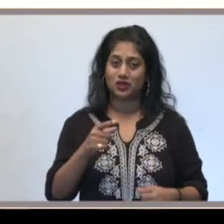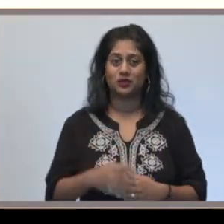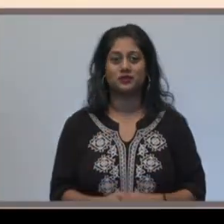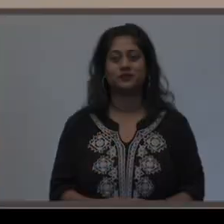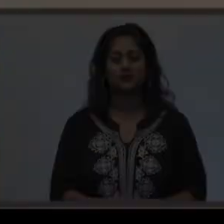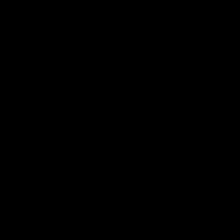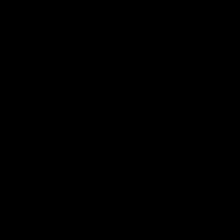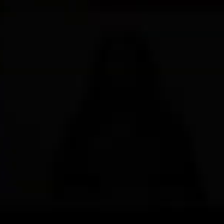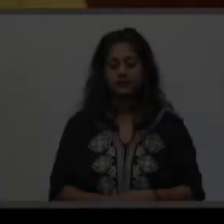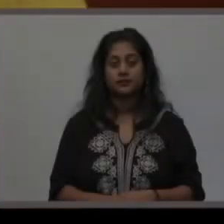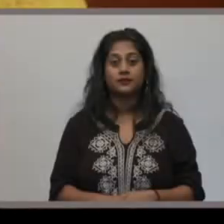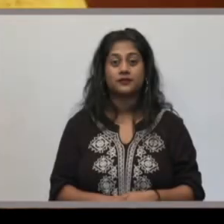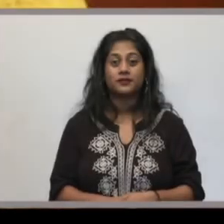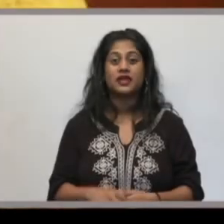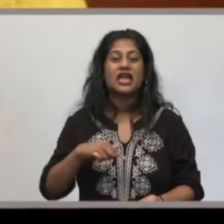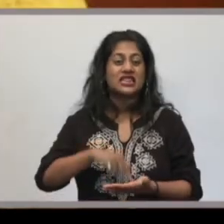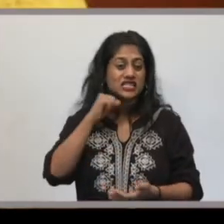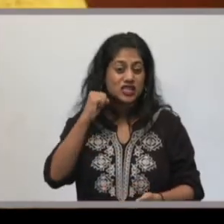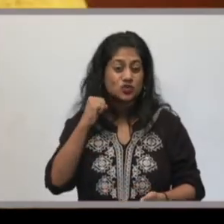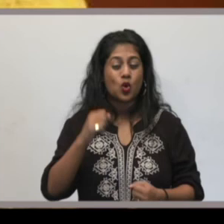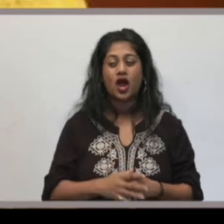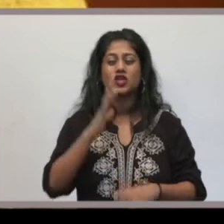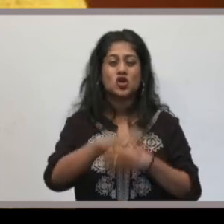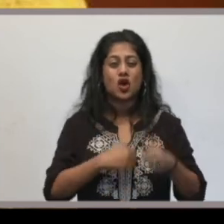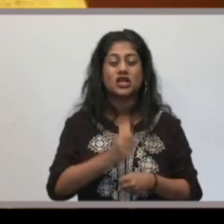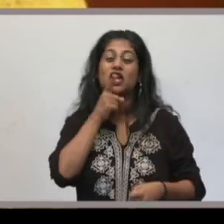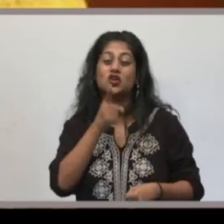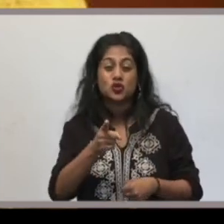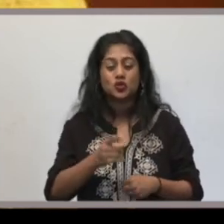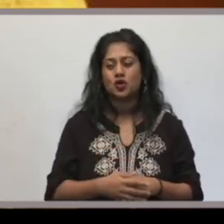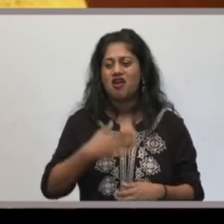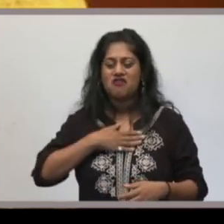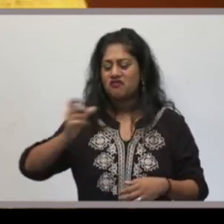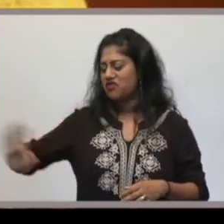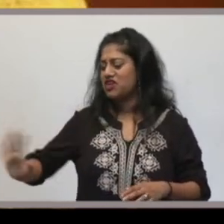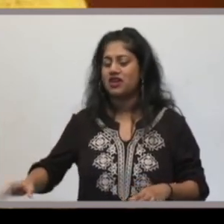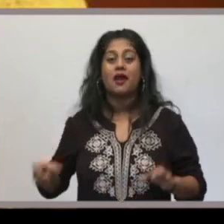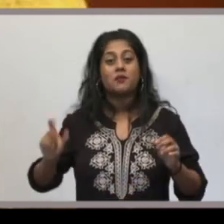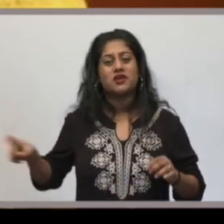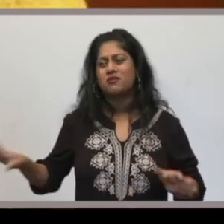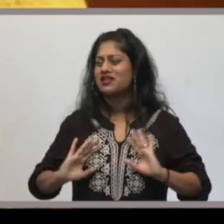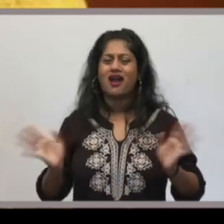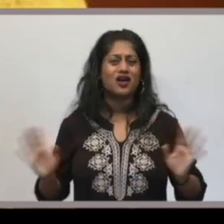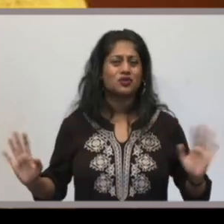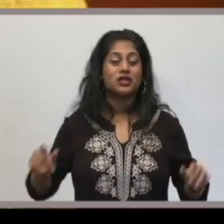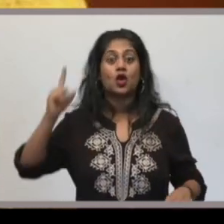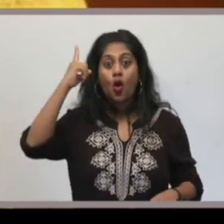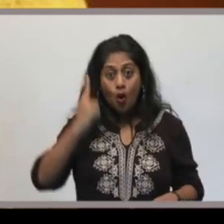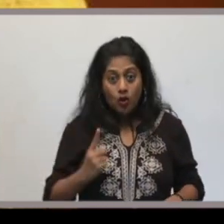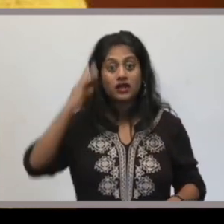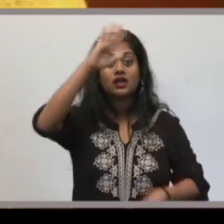more for you. This is what God can do. You know, I can't do much, but God can do anything for